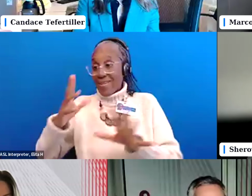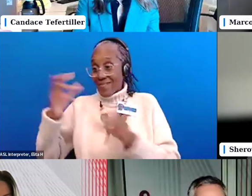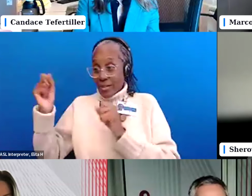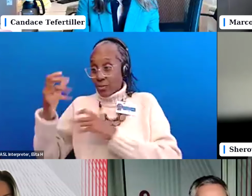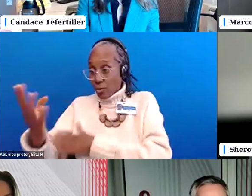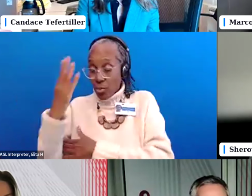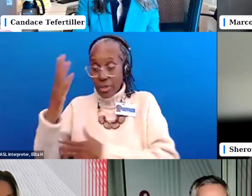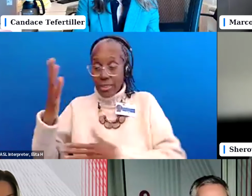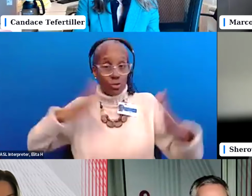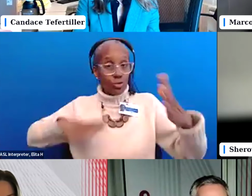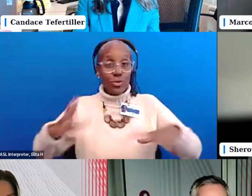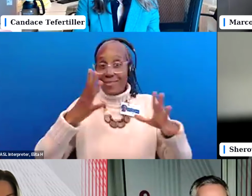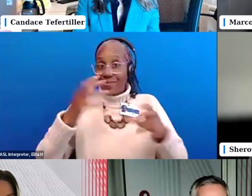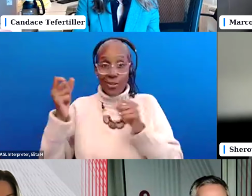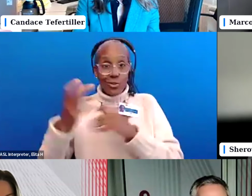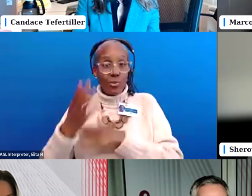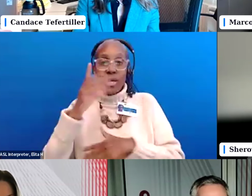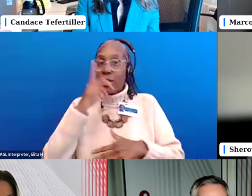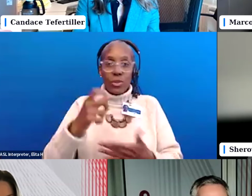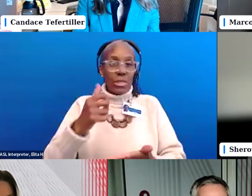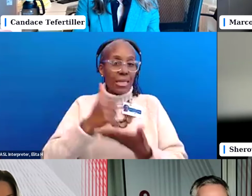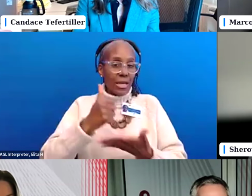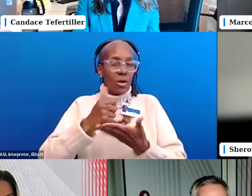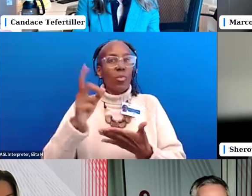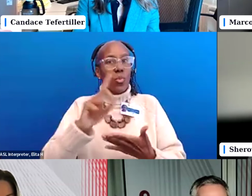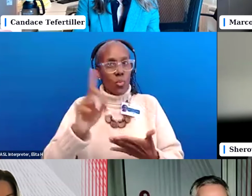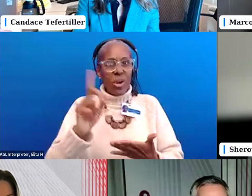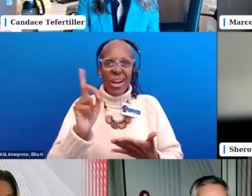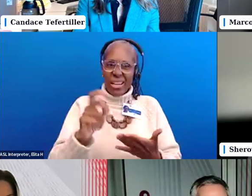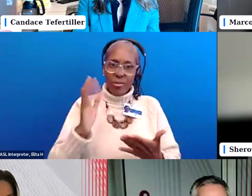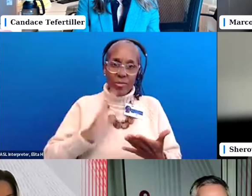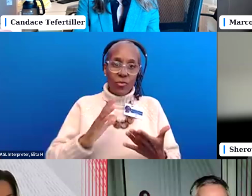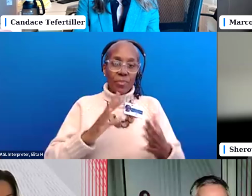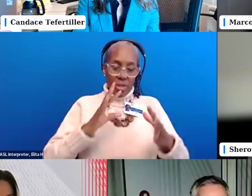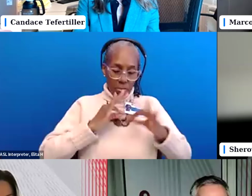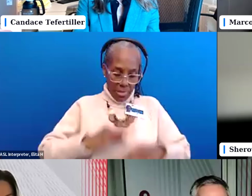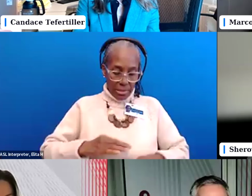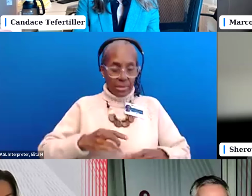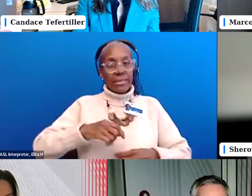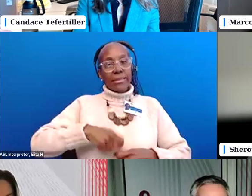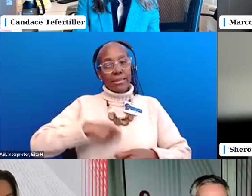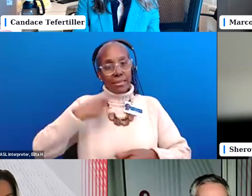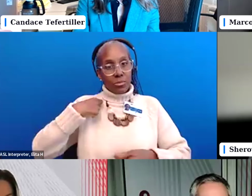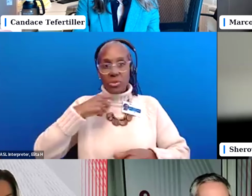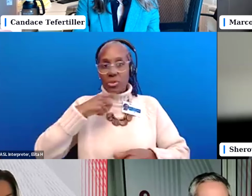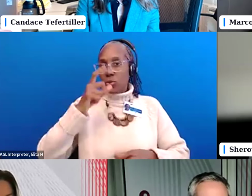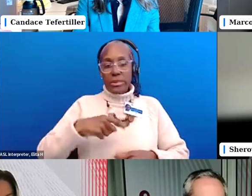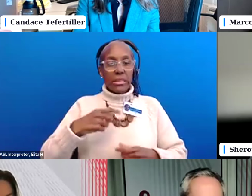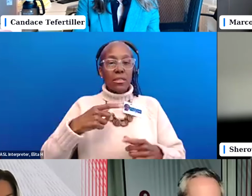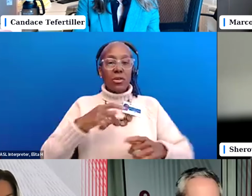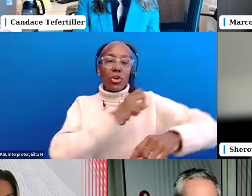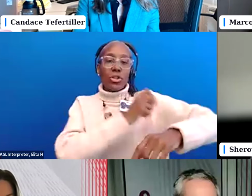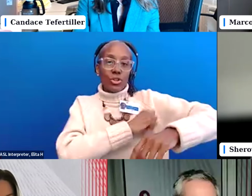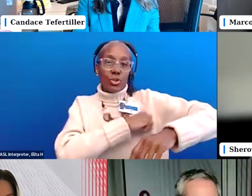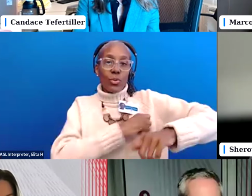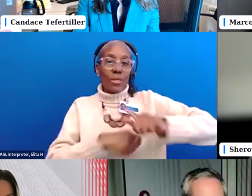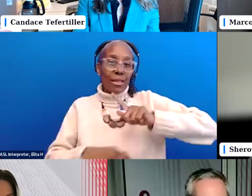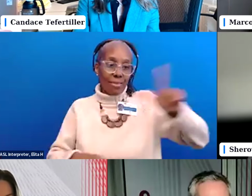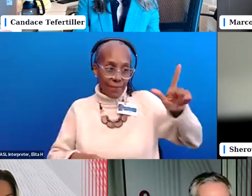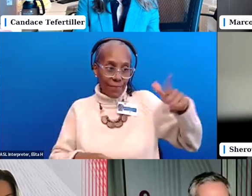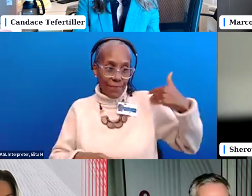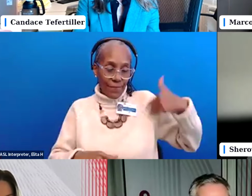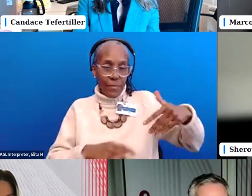in the morning, not needing help in the areas that I need help, whether it's like buttons or zippers or putting deodorant on my left side. I